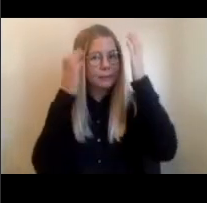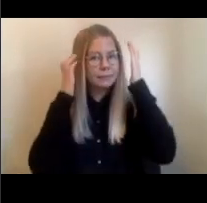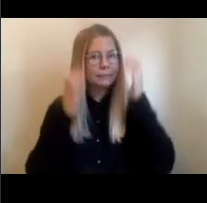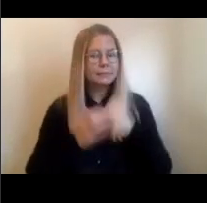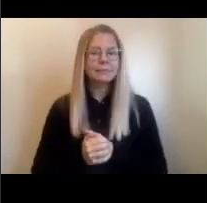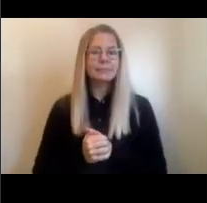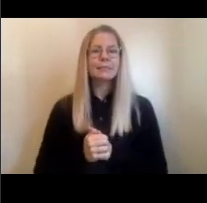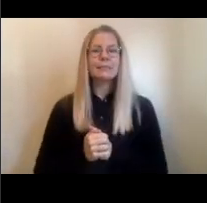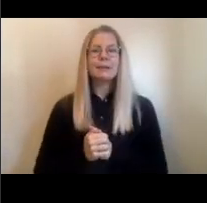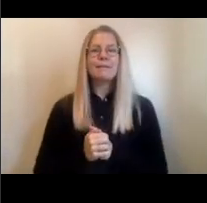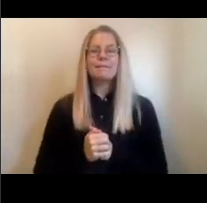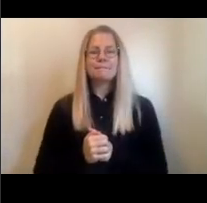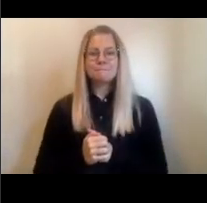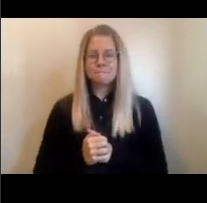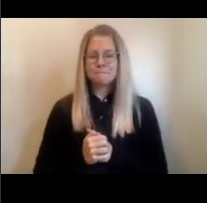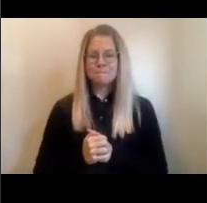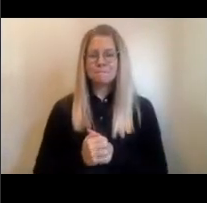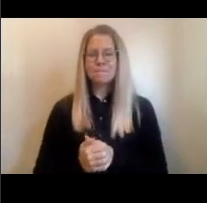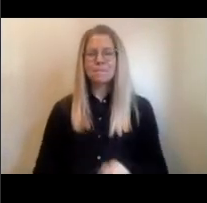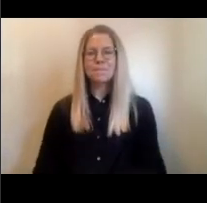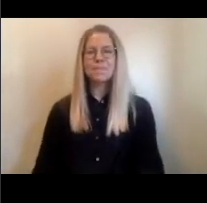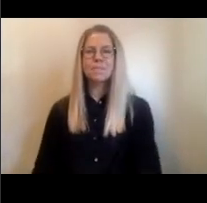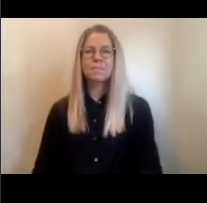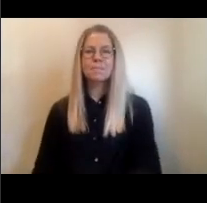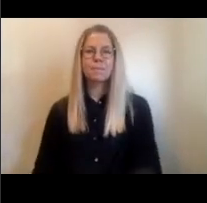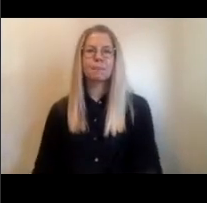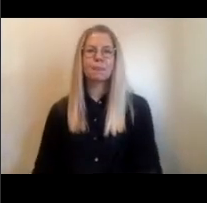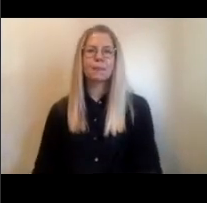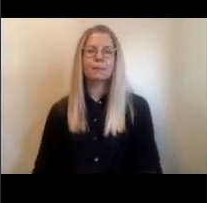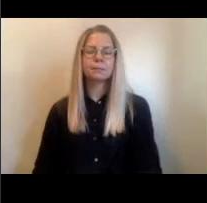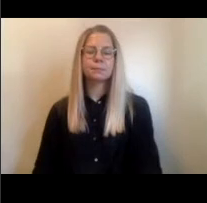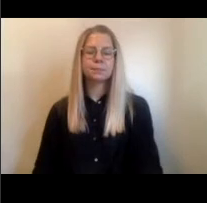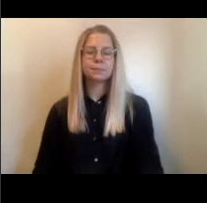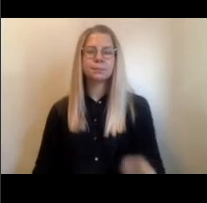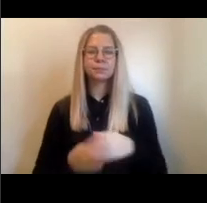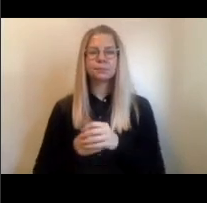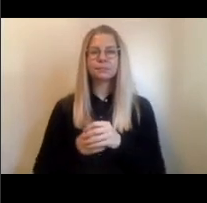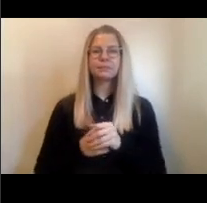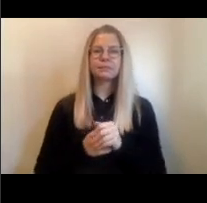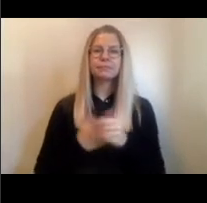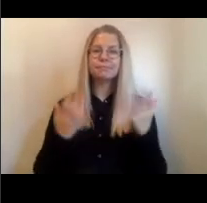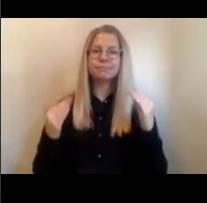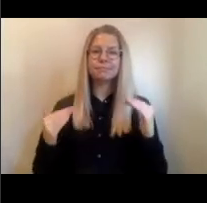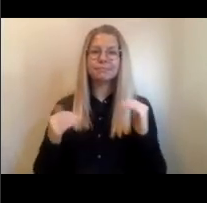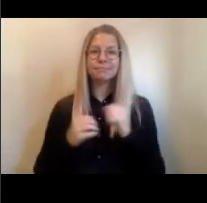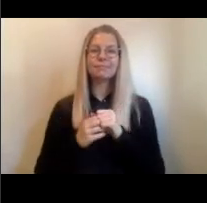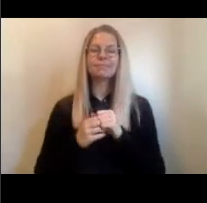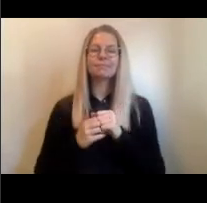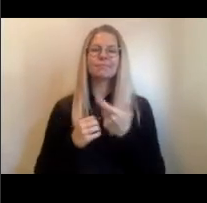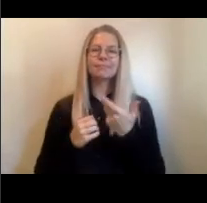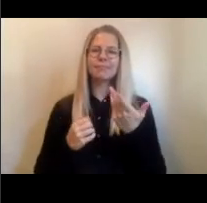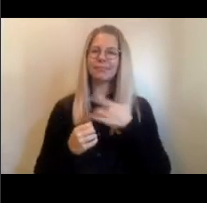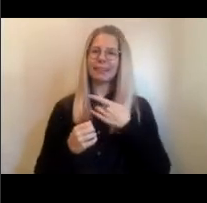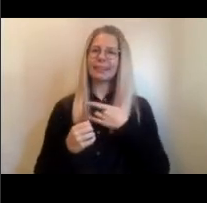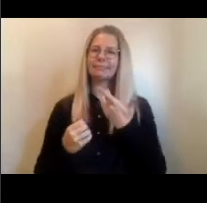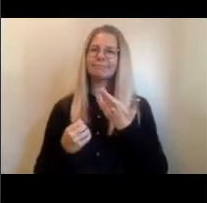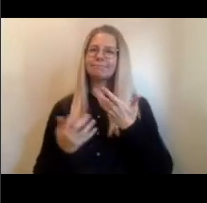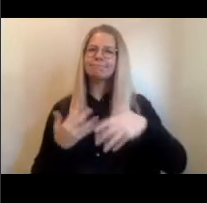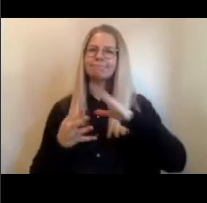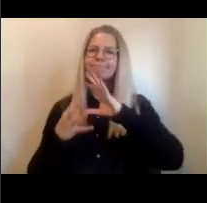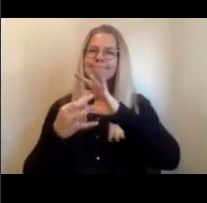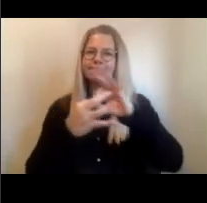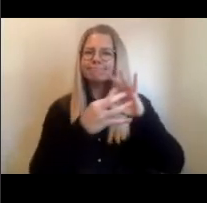Okay, let's talk a bit about social connectedness now. So this is a basic human need which heavily influences brain